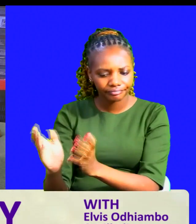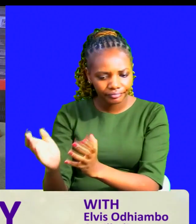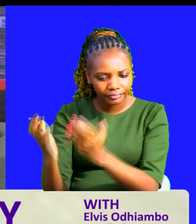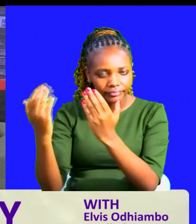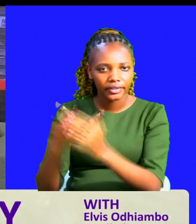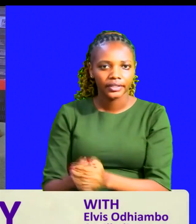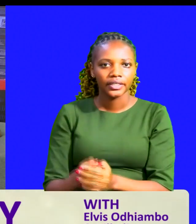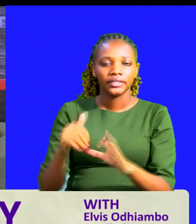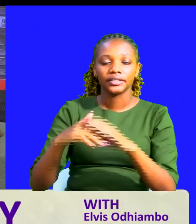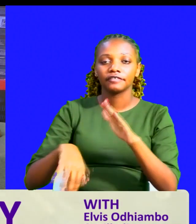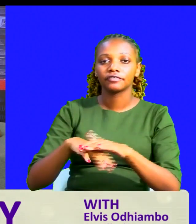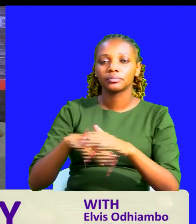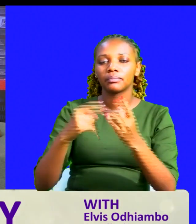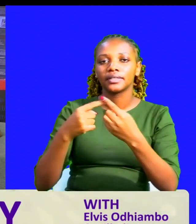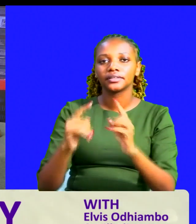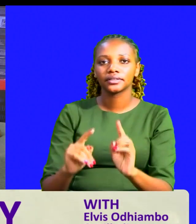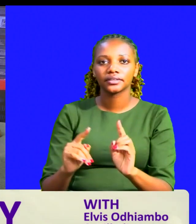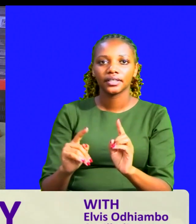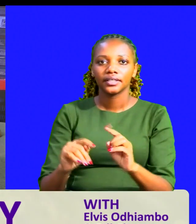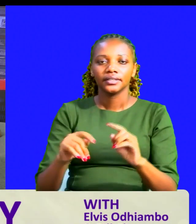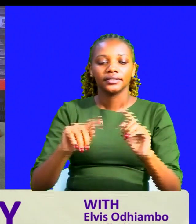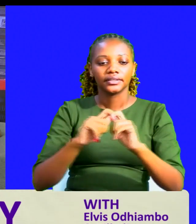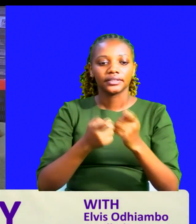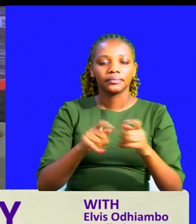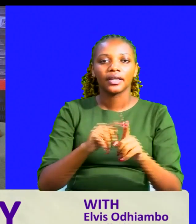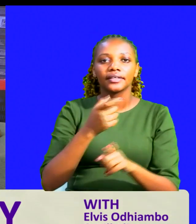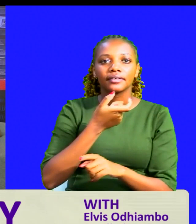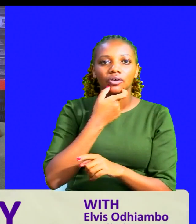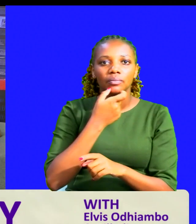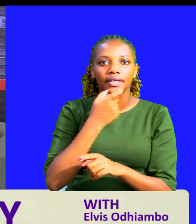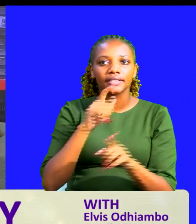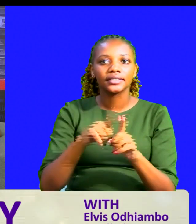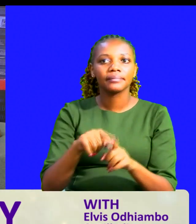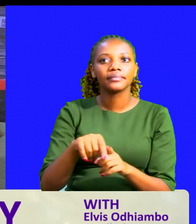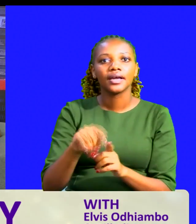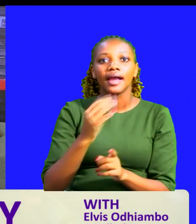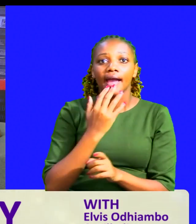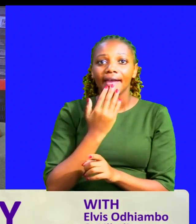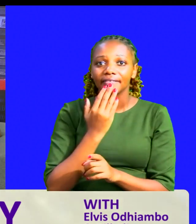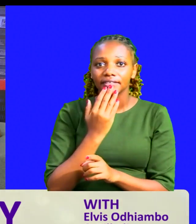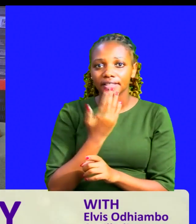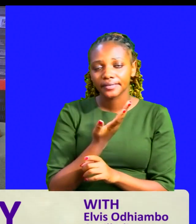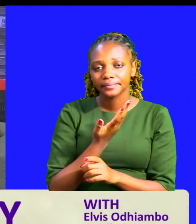far as the football is concerned. But a club like Gor Mahia, even FC Leopards have been flagged for the same